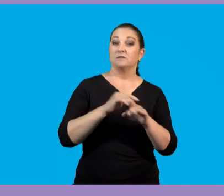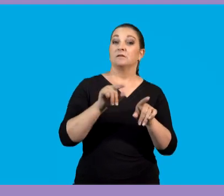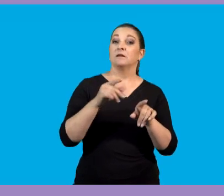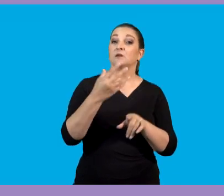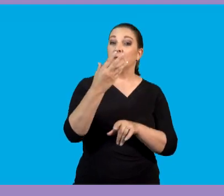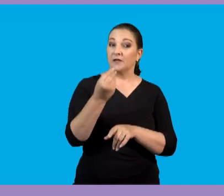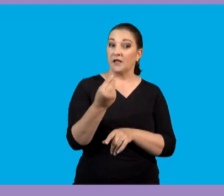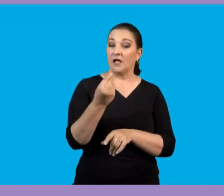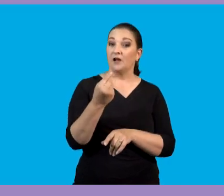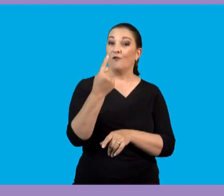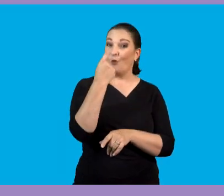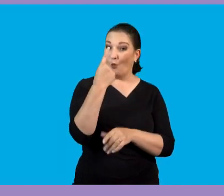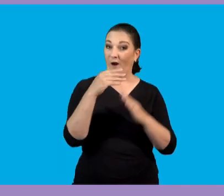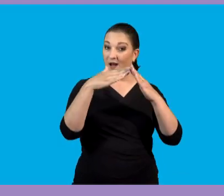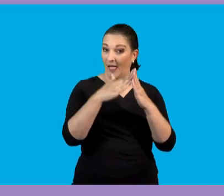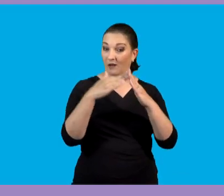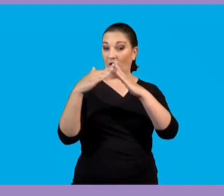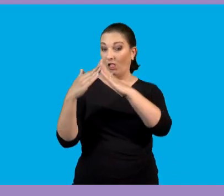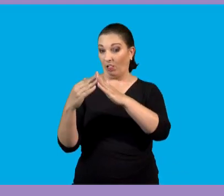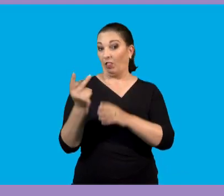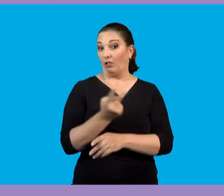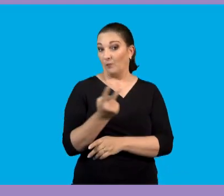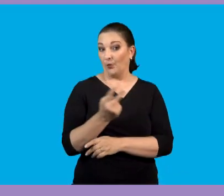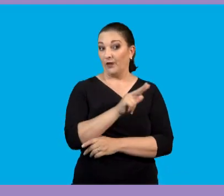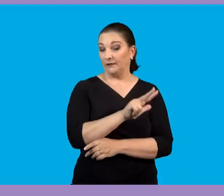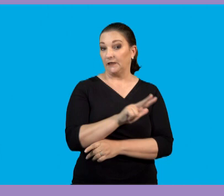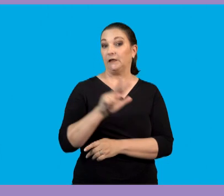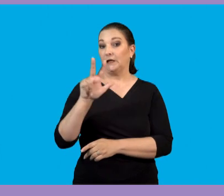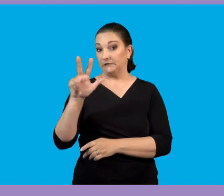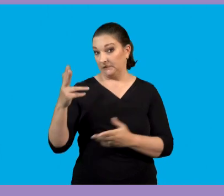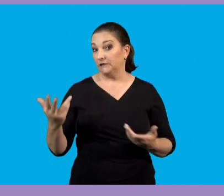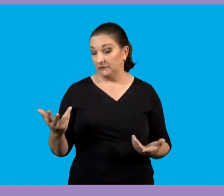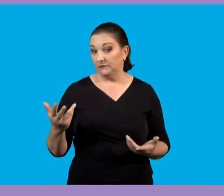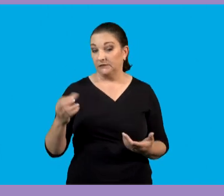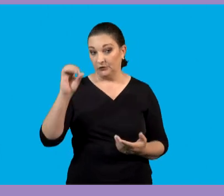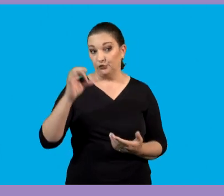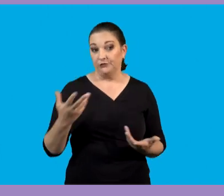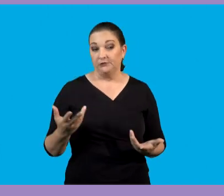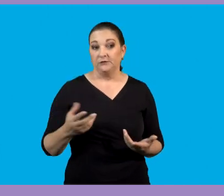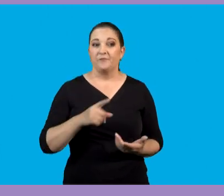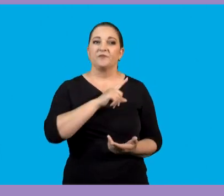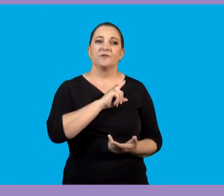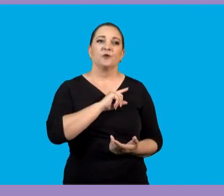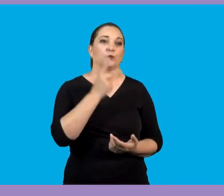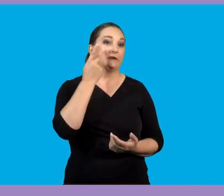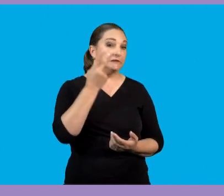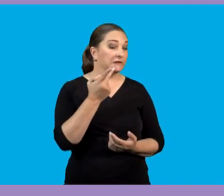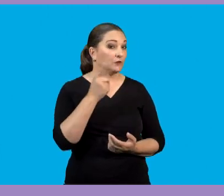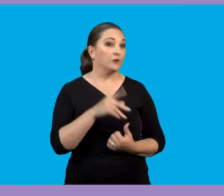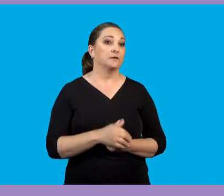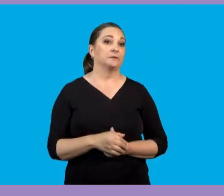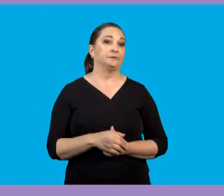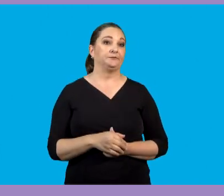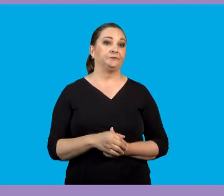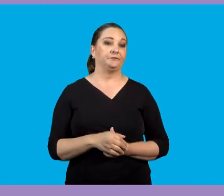equal, we have one angle in each triangle that is equals to 88 degrees. So here we can see that PR